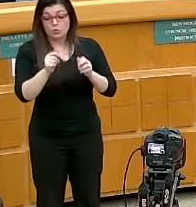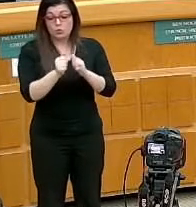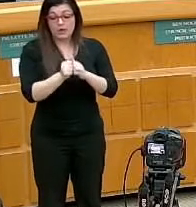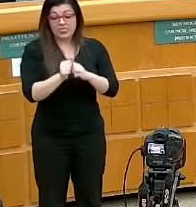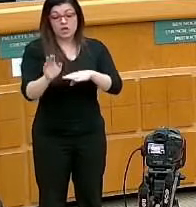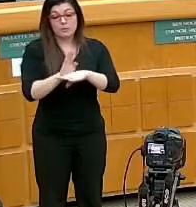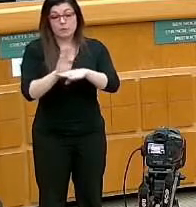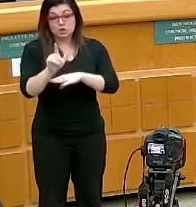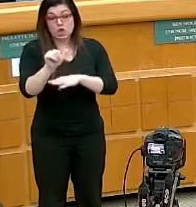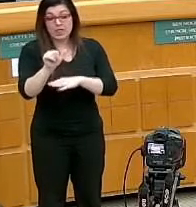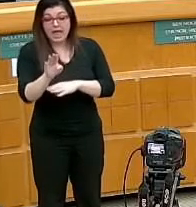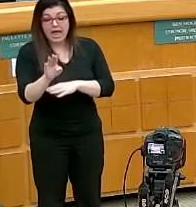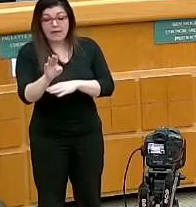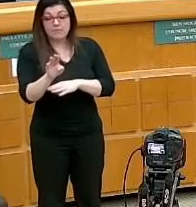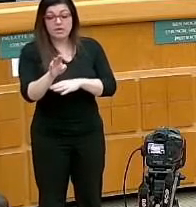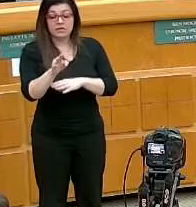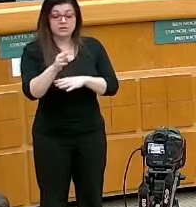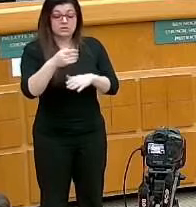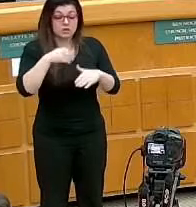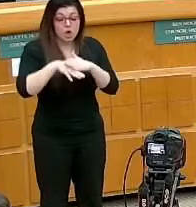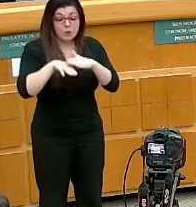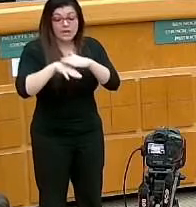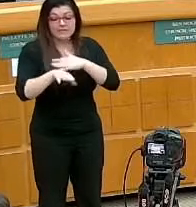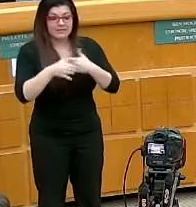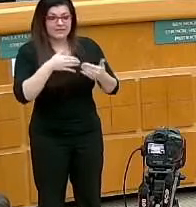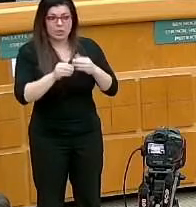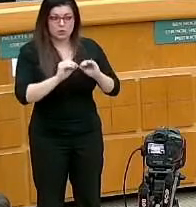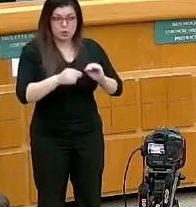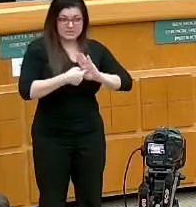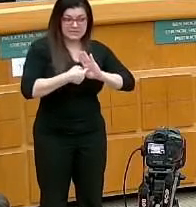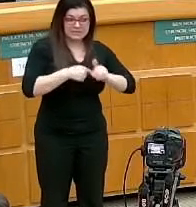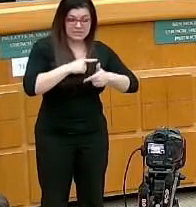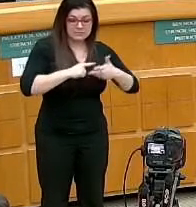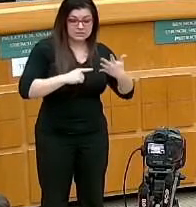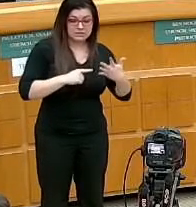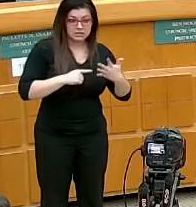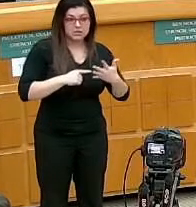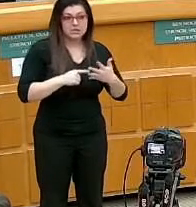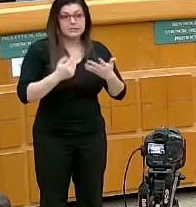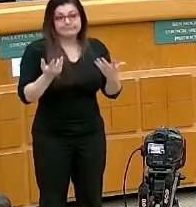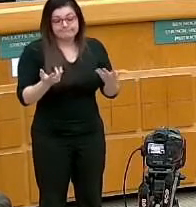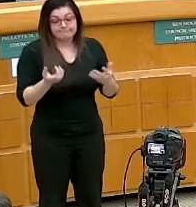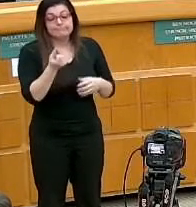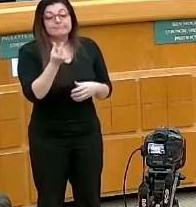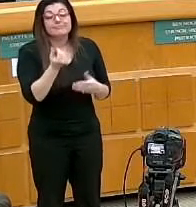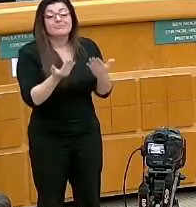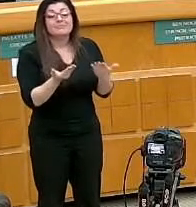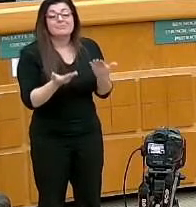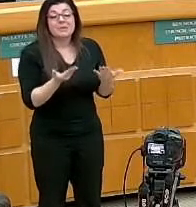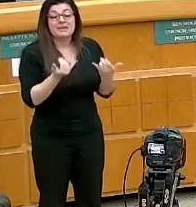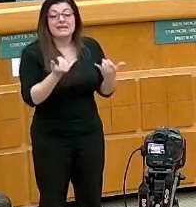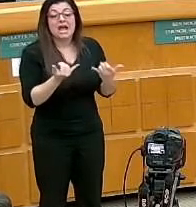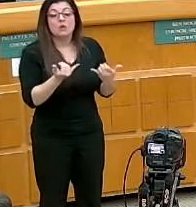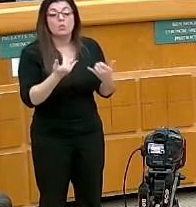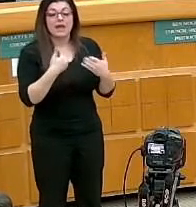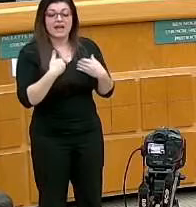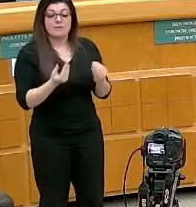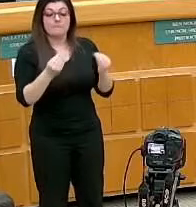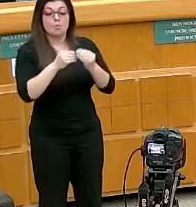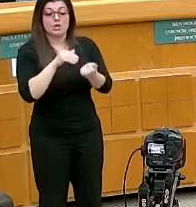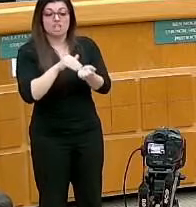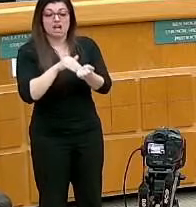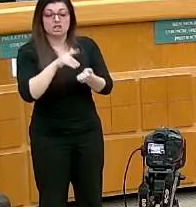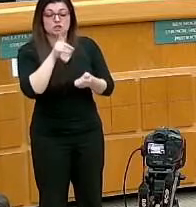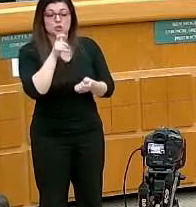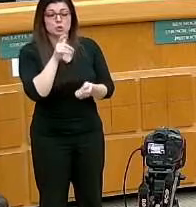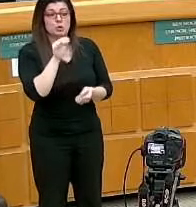still being tested. I think what you're seeing are more and more physicians that are actually testing those individuals that seem like they're symptomatic. They